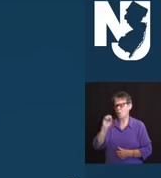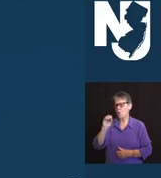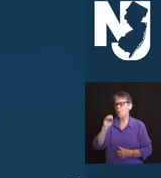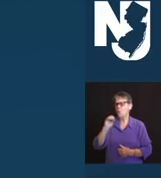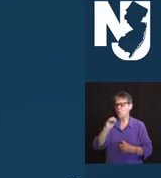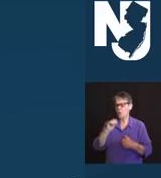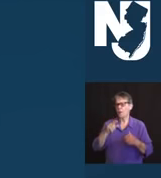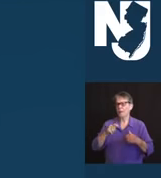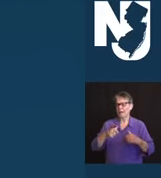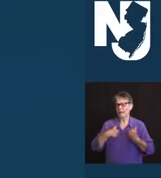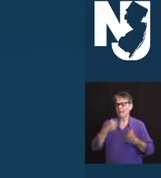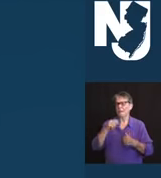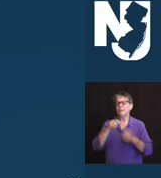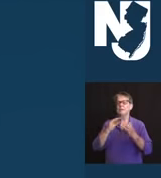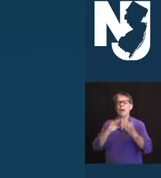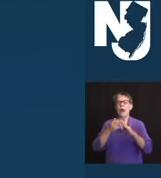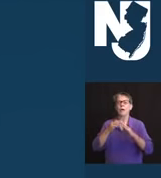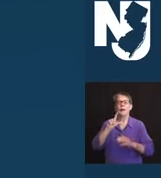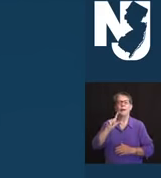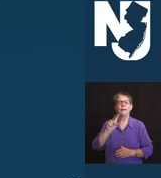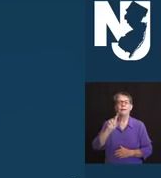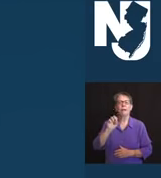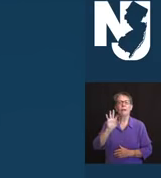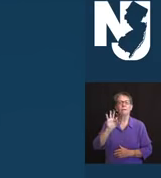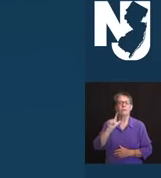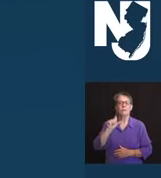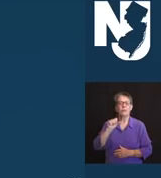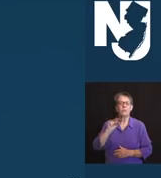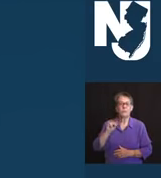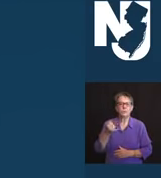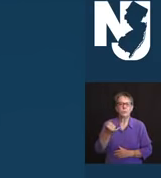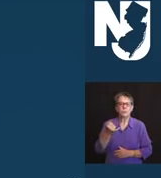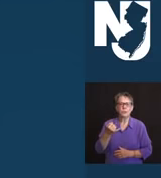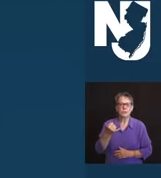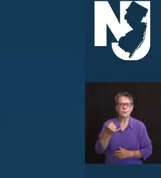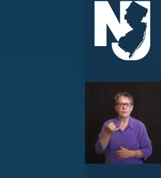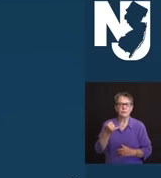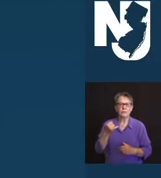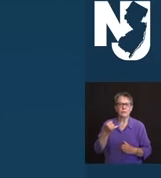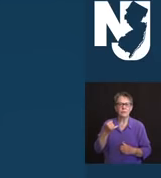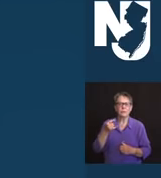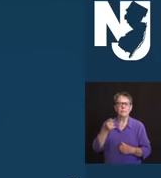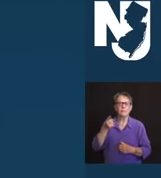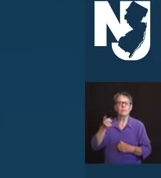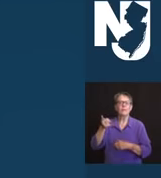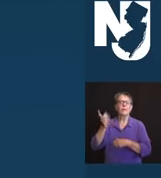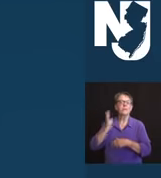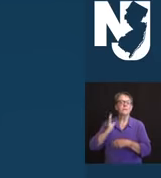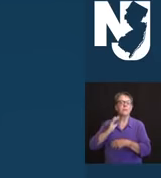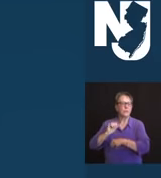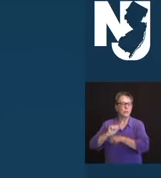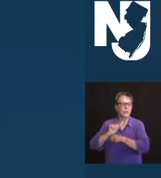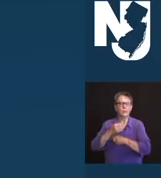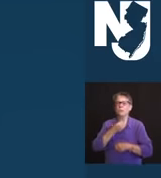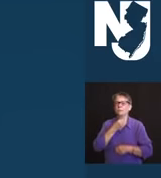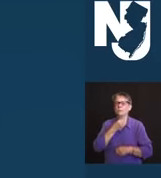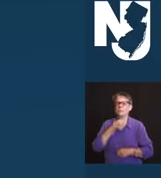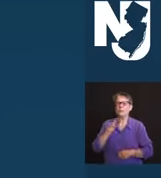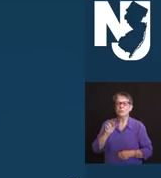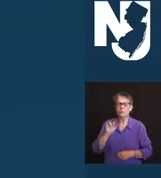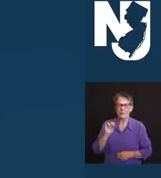of Ronnie Cordero. Ronnie was a veteran of the United States Marine Corps and joined the Little Falls Fire Department in 1980, and had